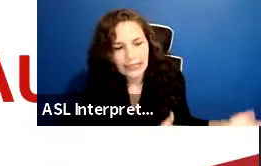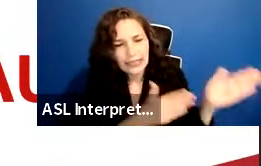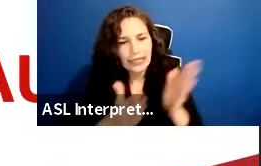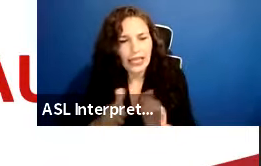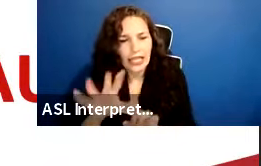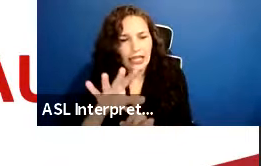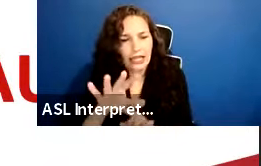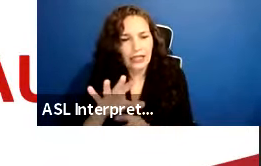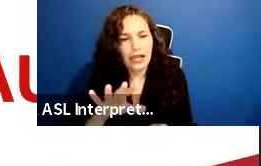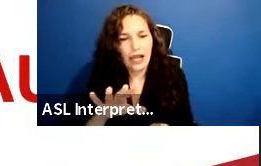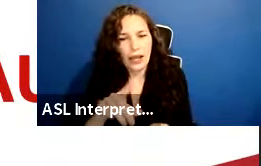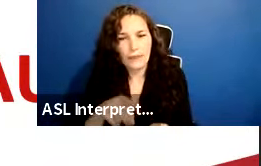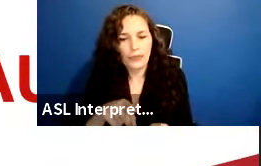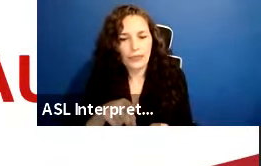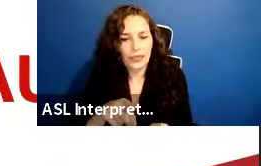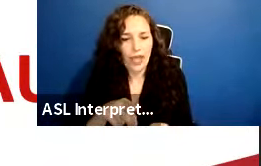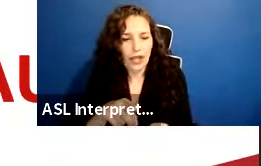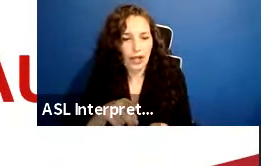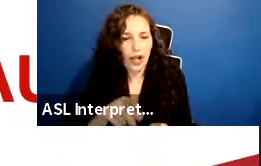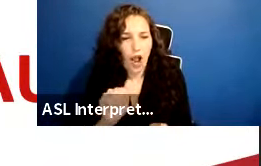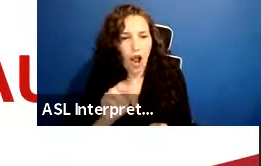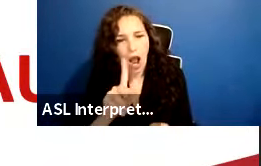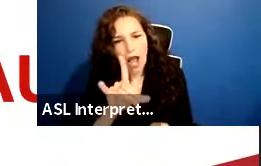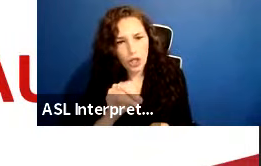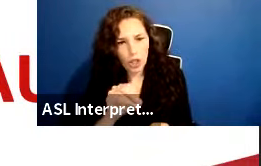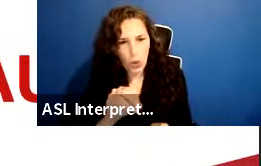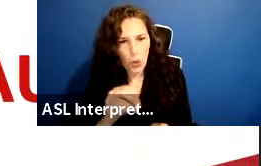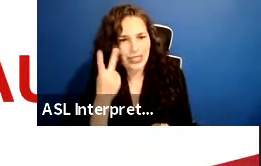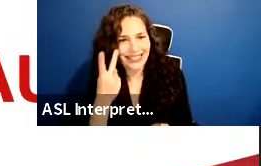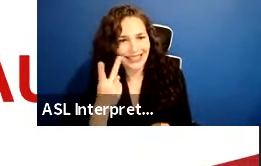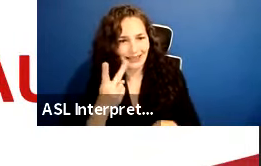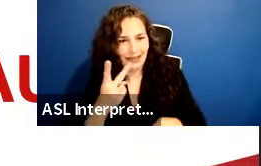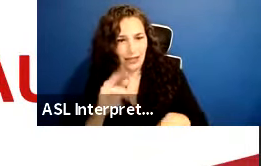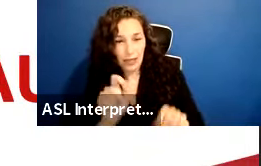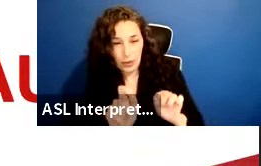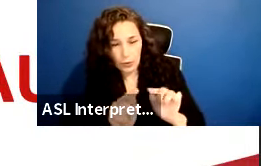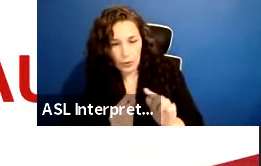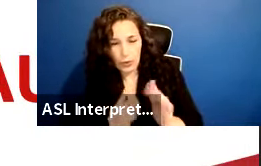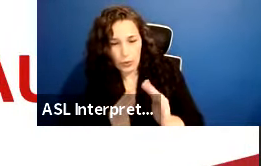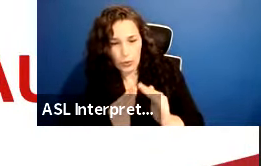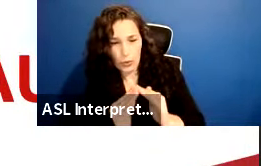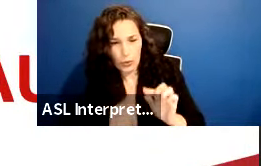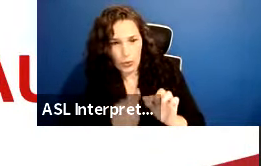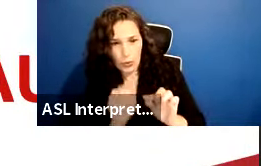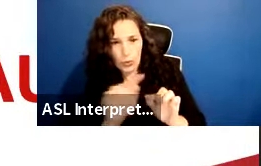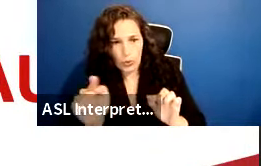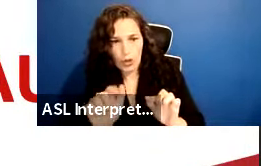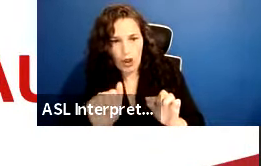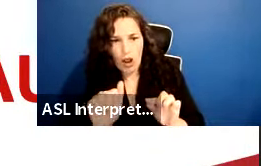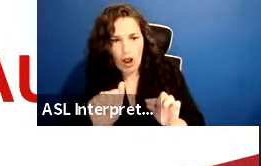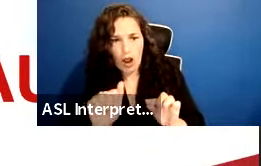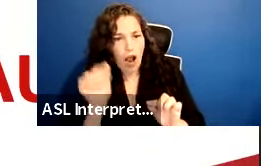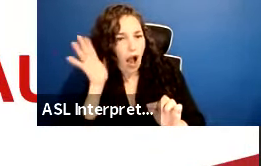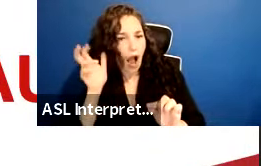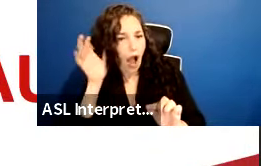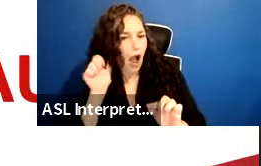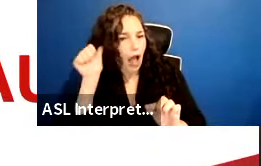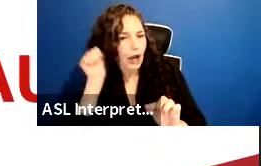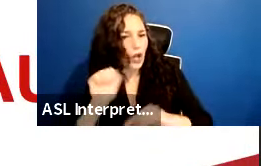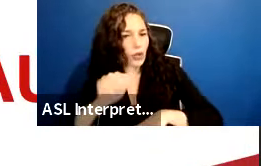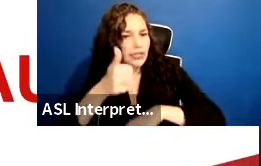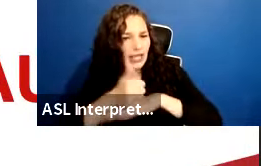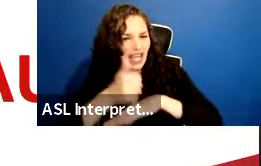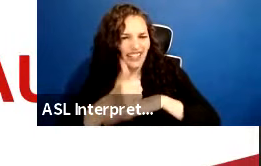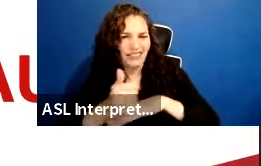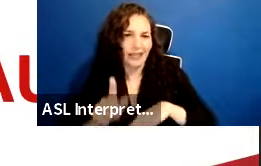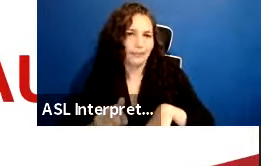case here, you can see buttons that allow you to set the audio settings and also test your speaker and microphone, which is great because